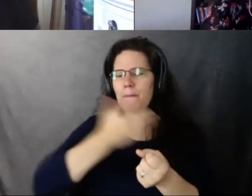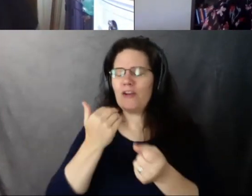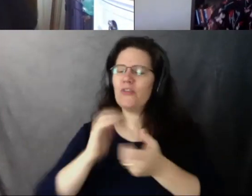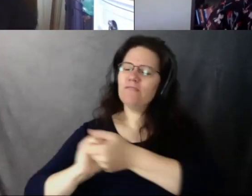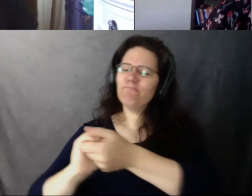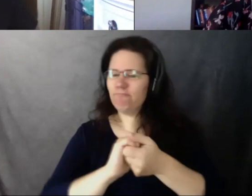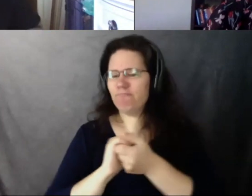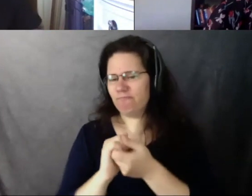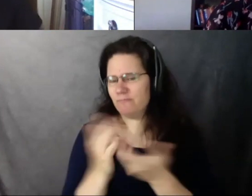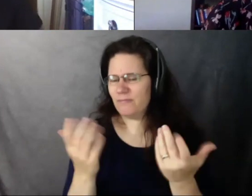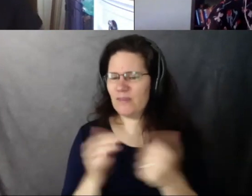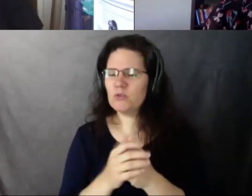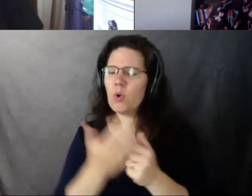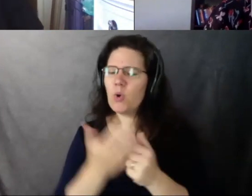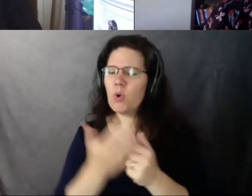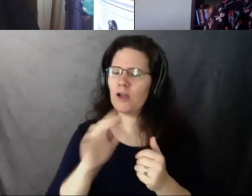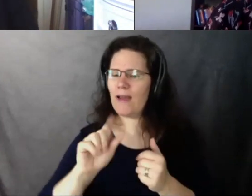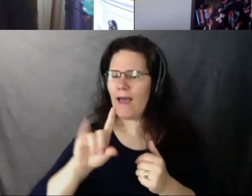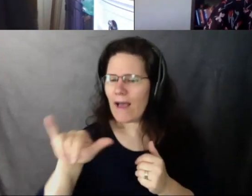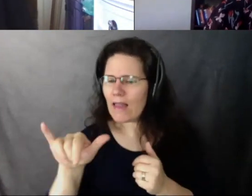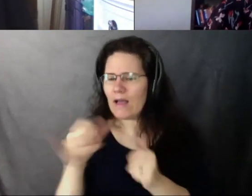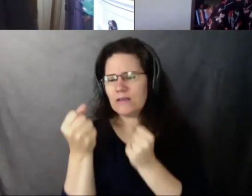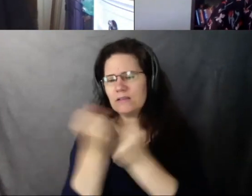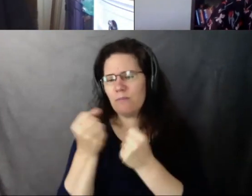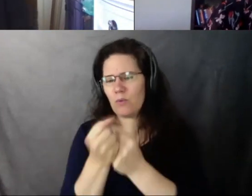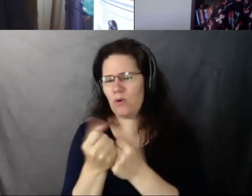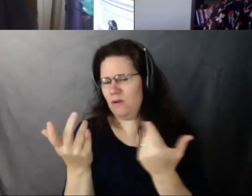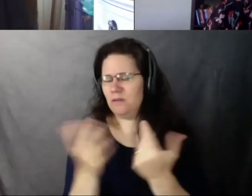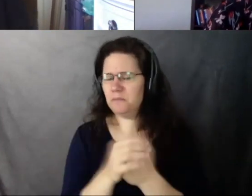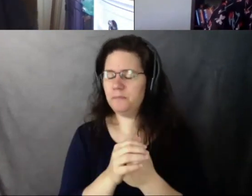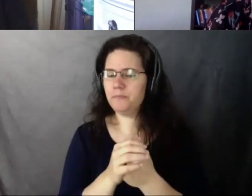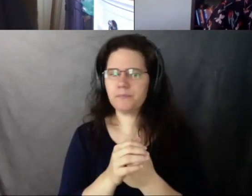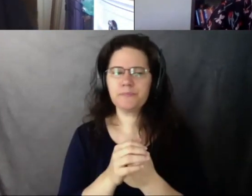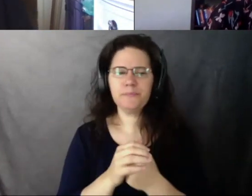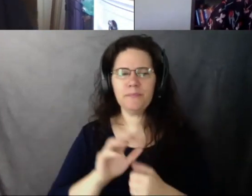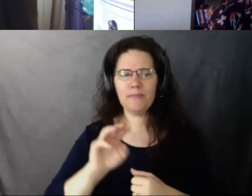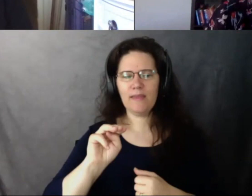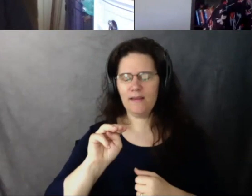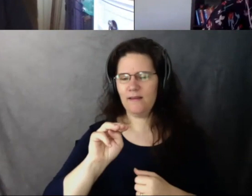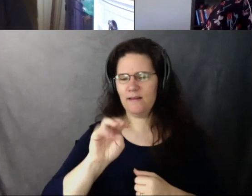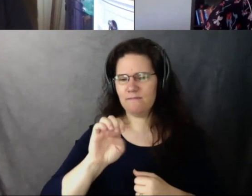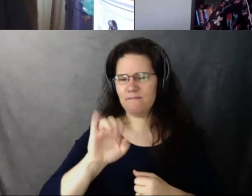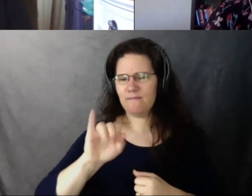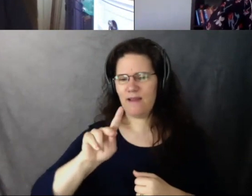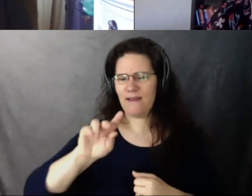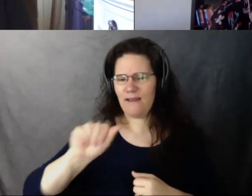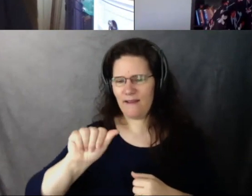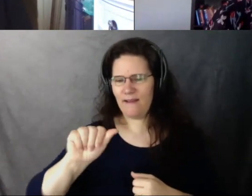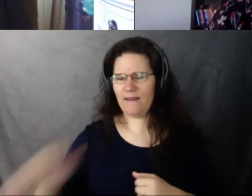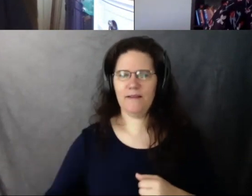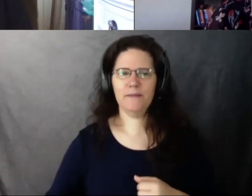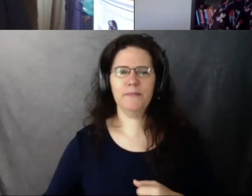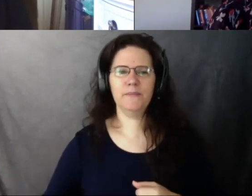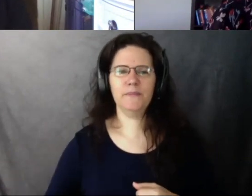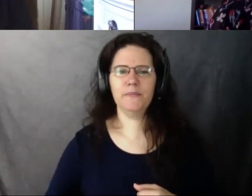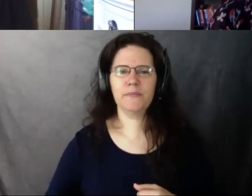Absolutely. Yeah, and knowledge about this is so important, and I hope that everyone at the webinar today can learn something